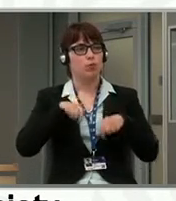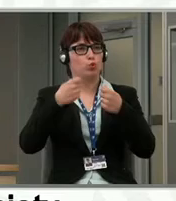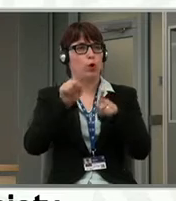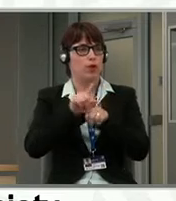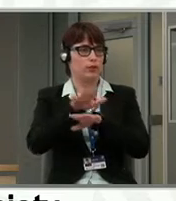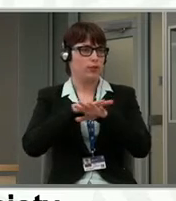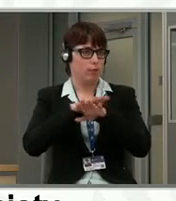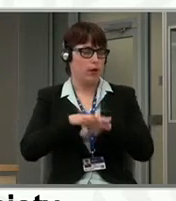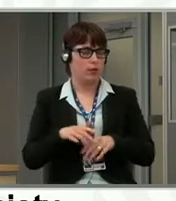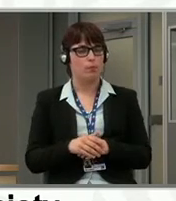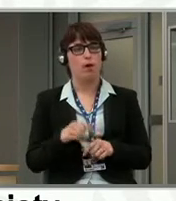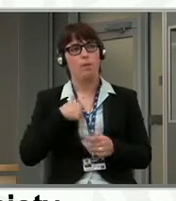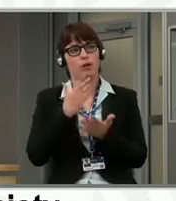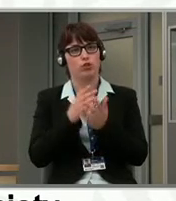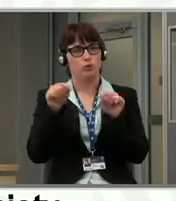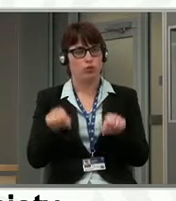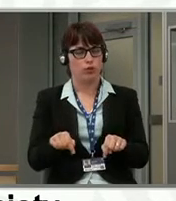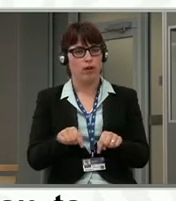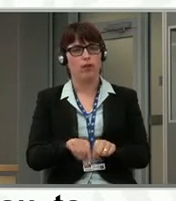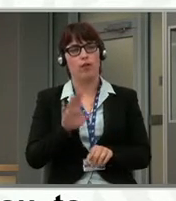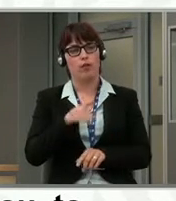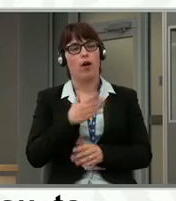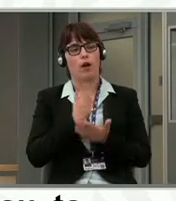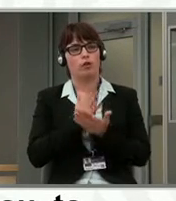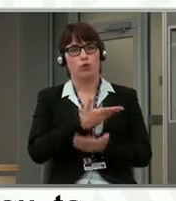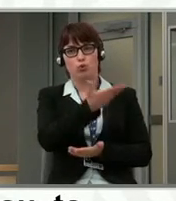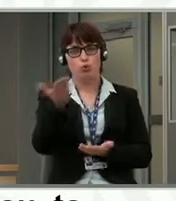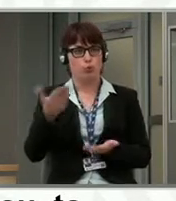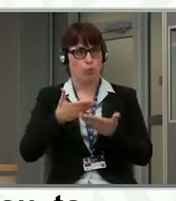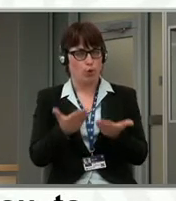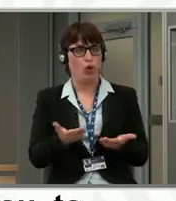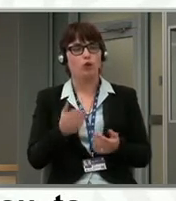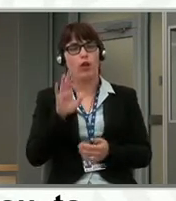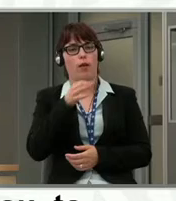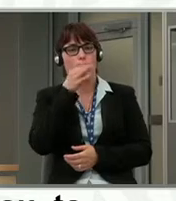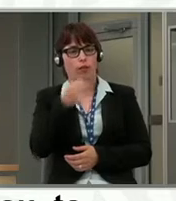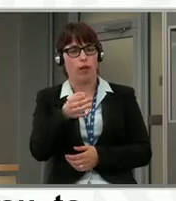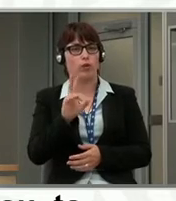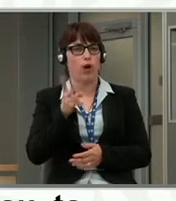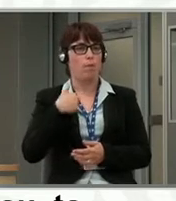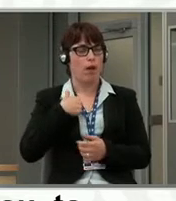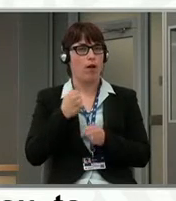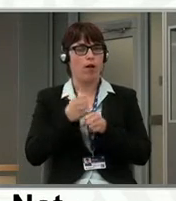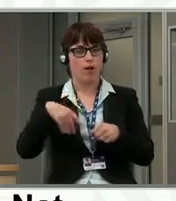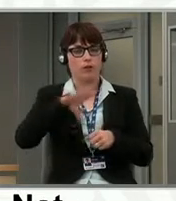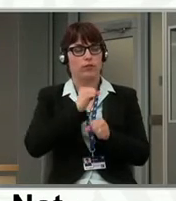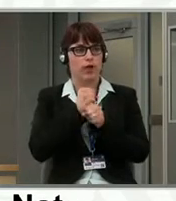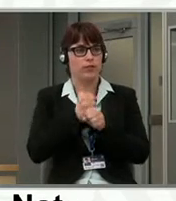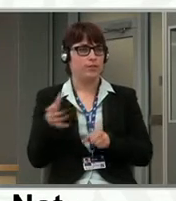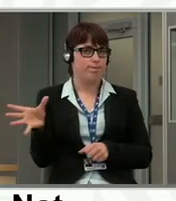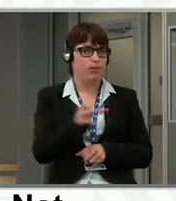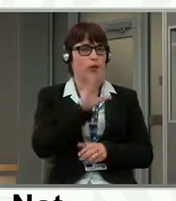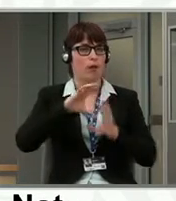and stands before you to say that it will work for a better world, not just for us, but